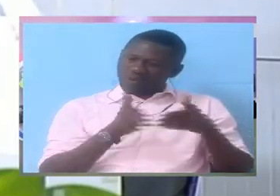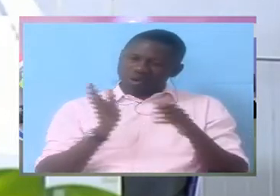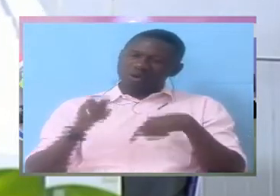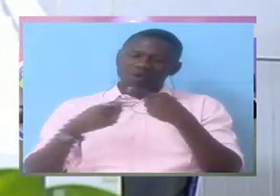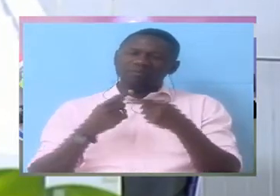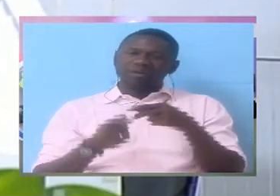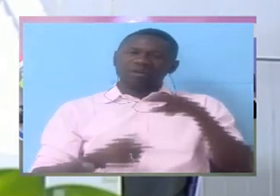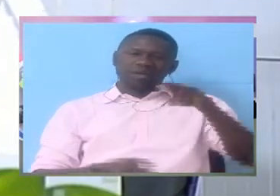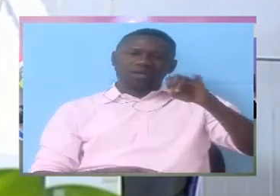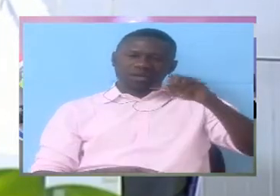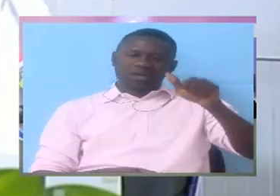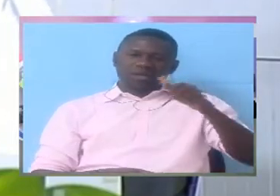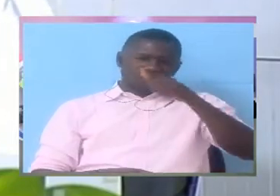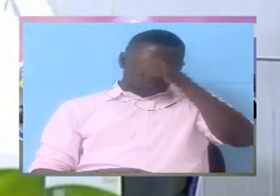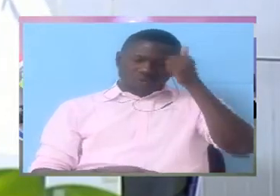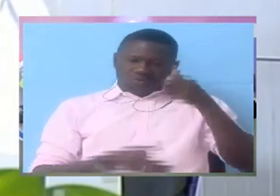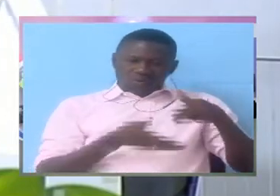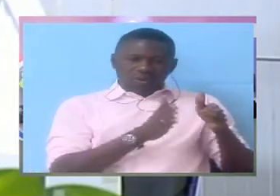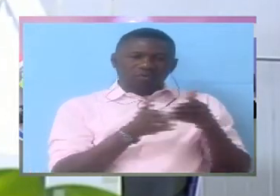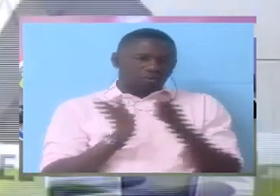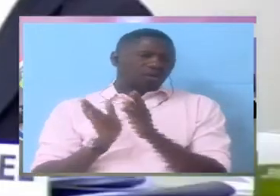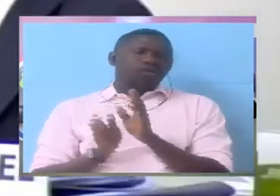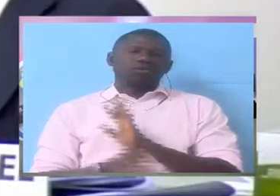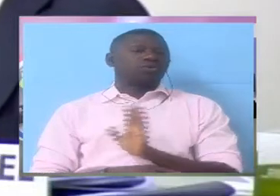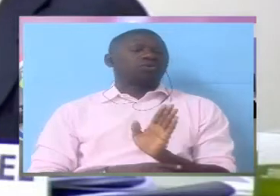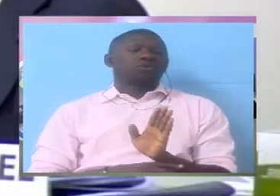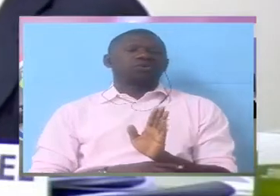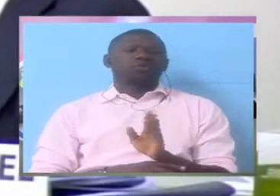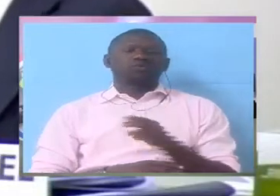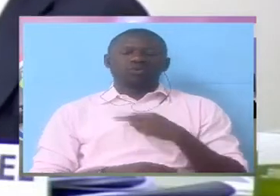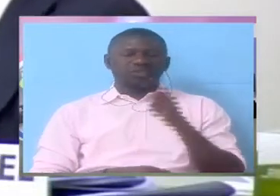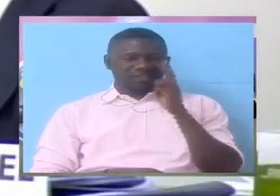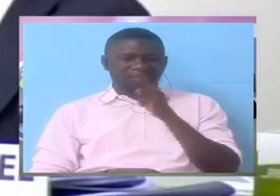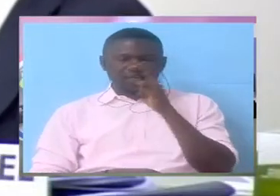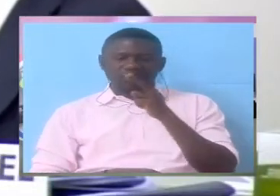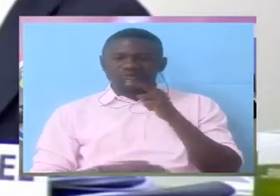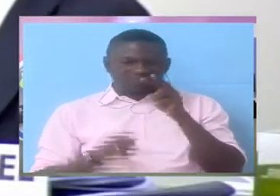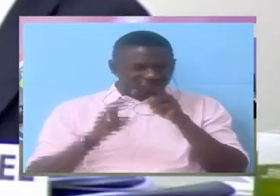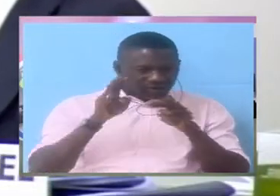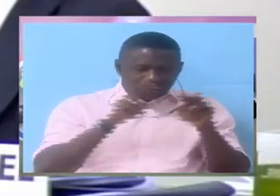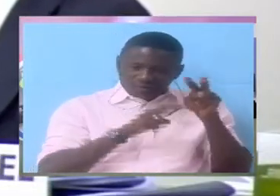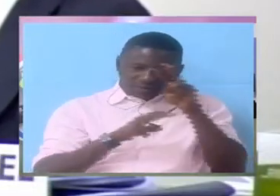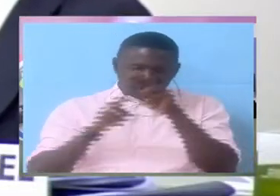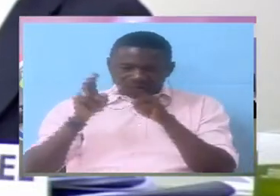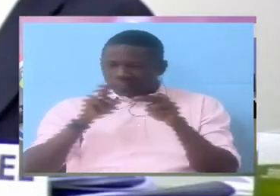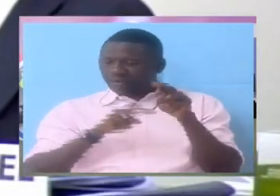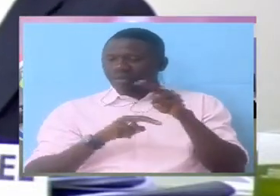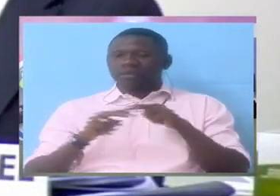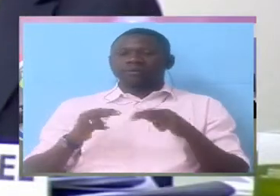The workflow. We are just trying to find out